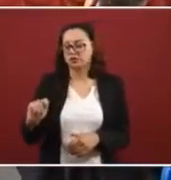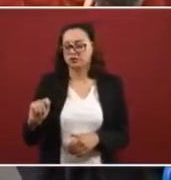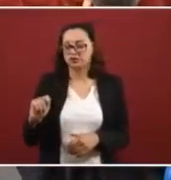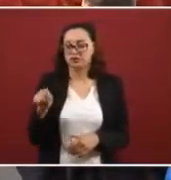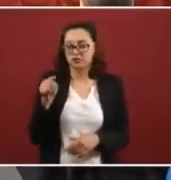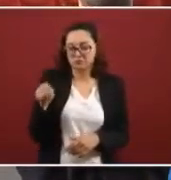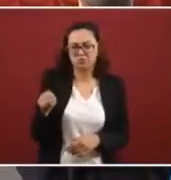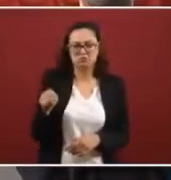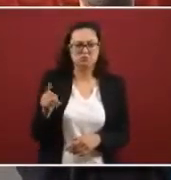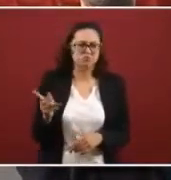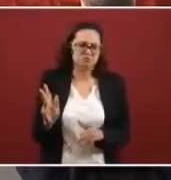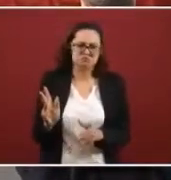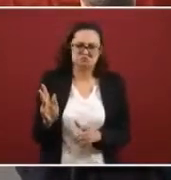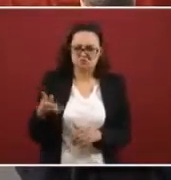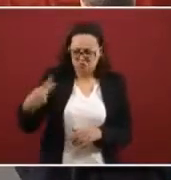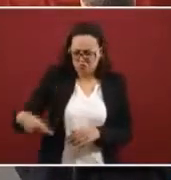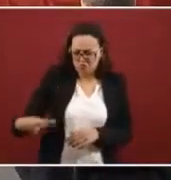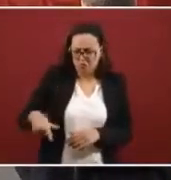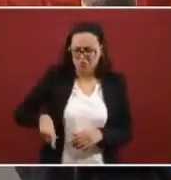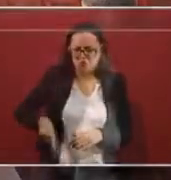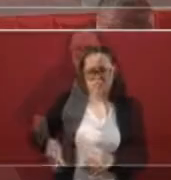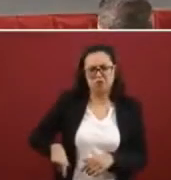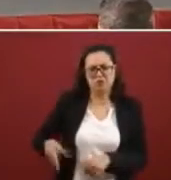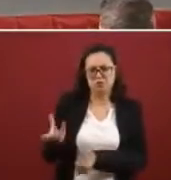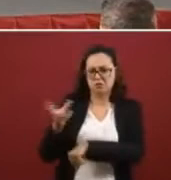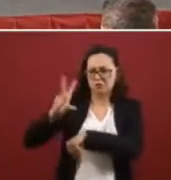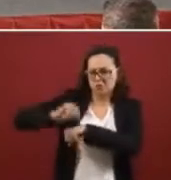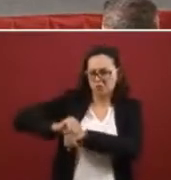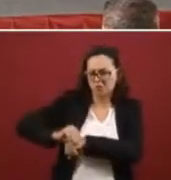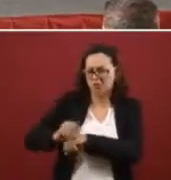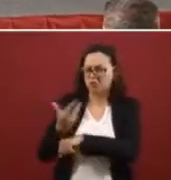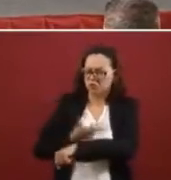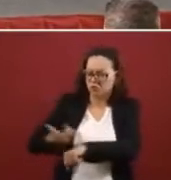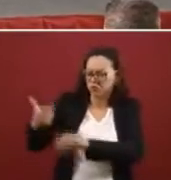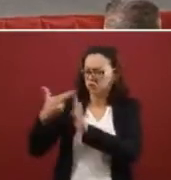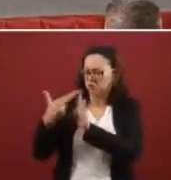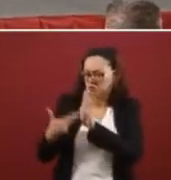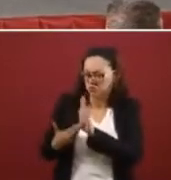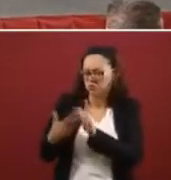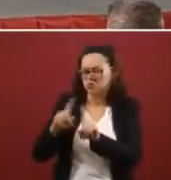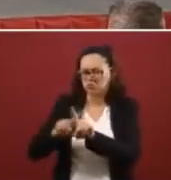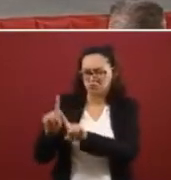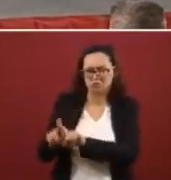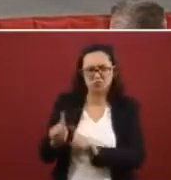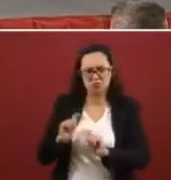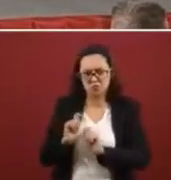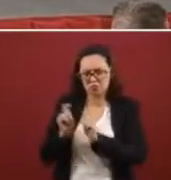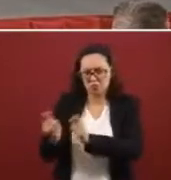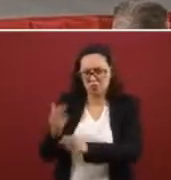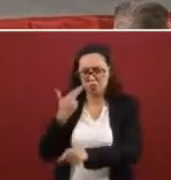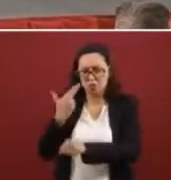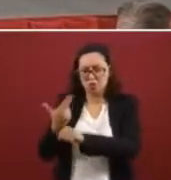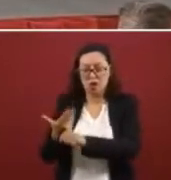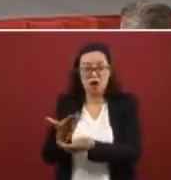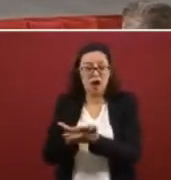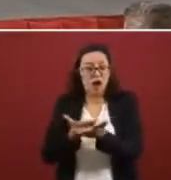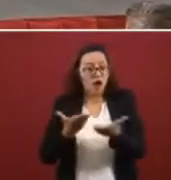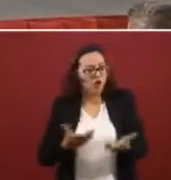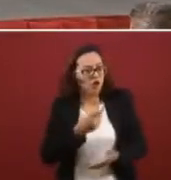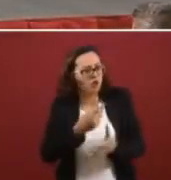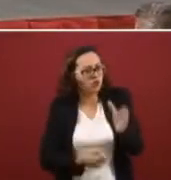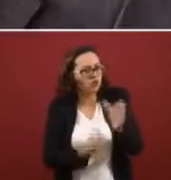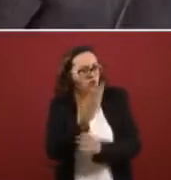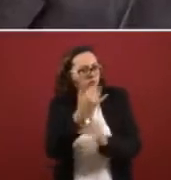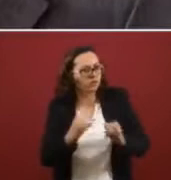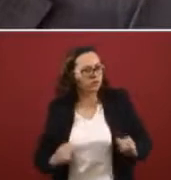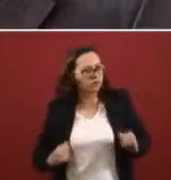expedía las concesiones. It used to expedite the concessions. Now this institute is independent.